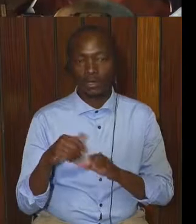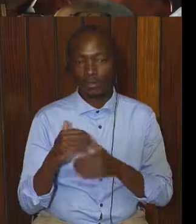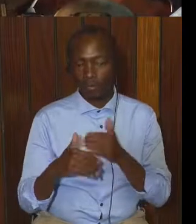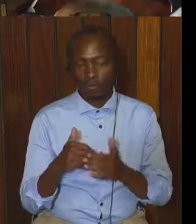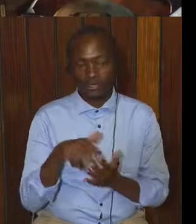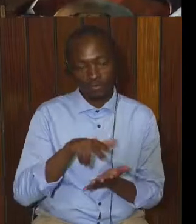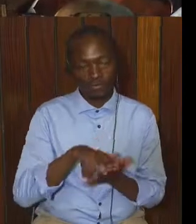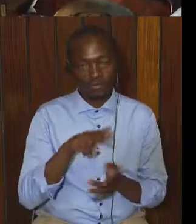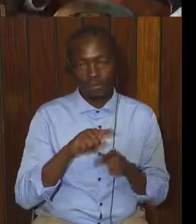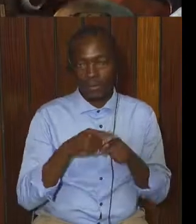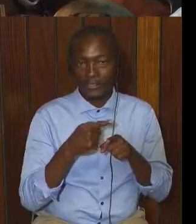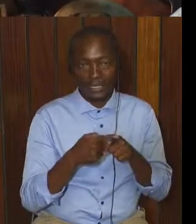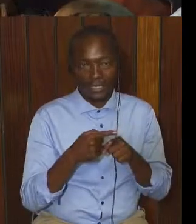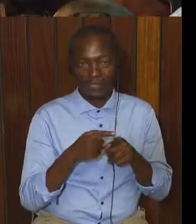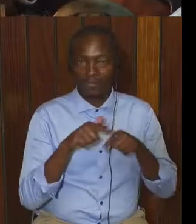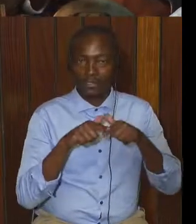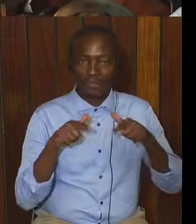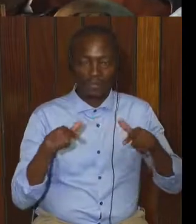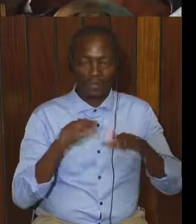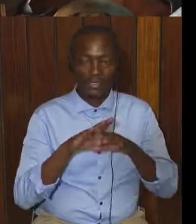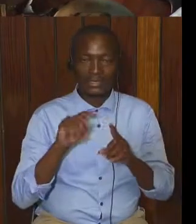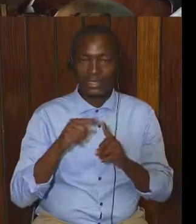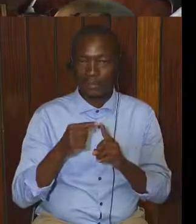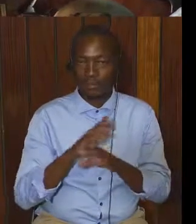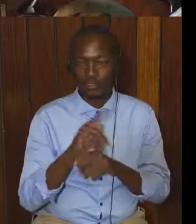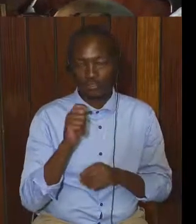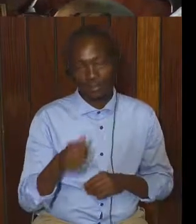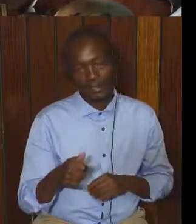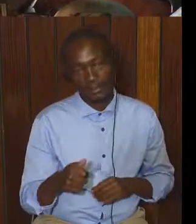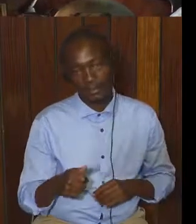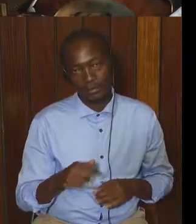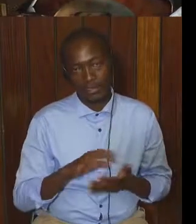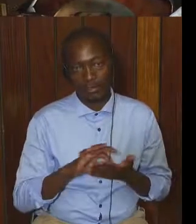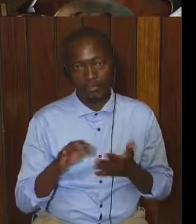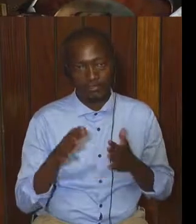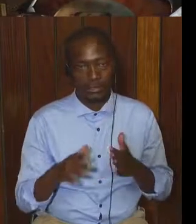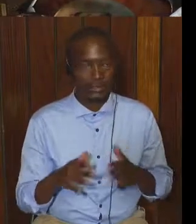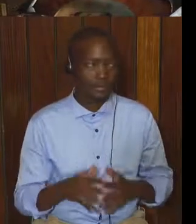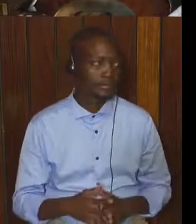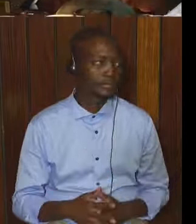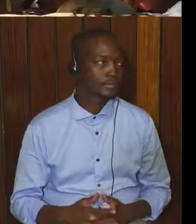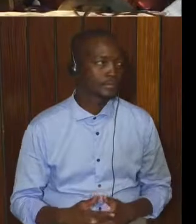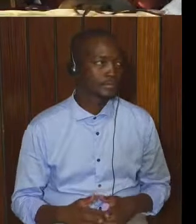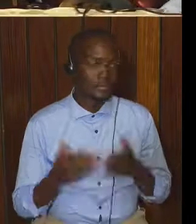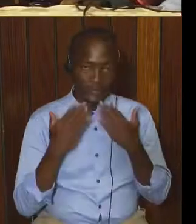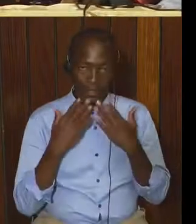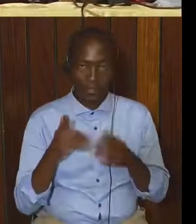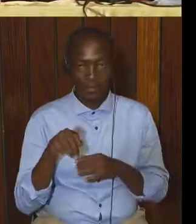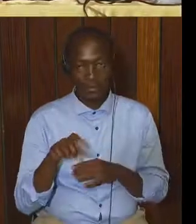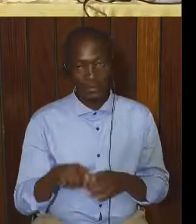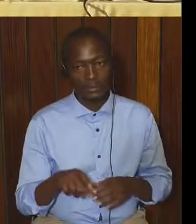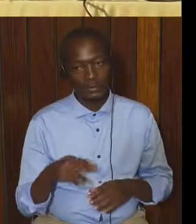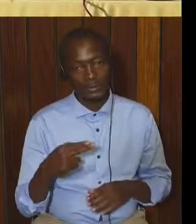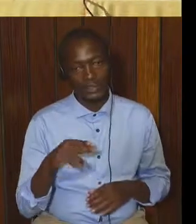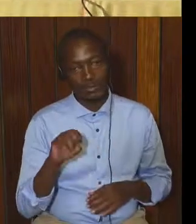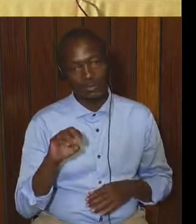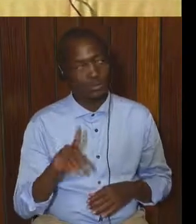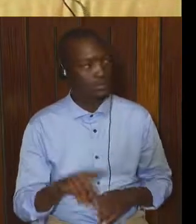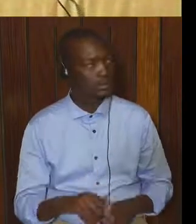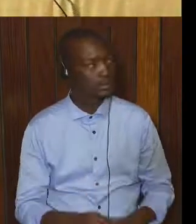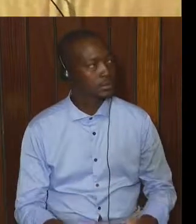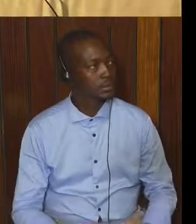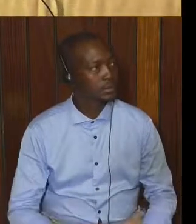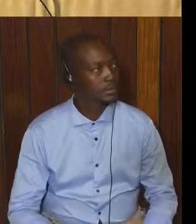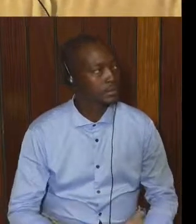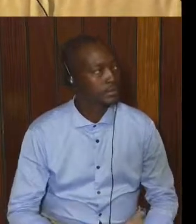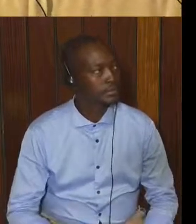from our executive level. So it's at the point of paying the contractor. Thank you, Chairperson. Thank you, Judy.